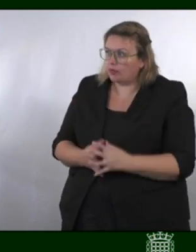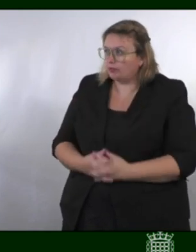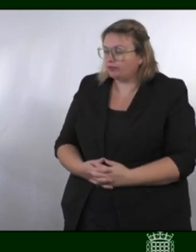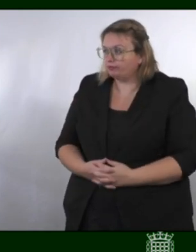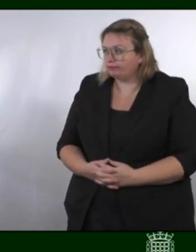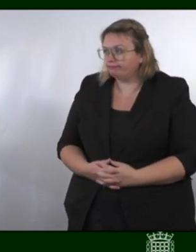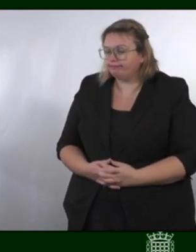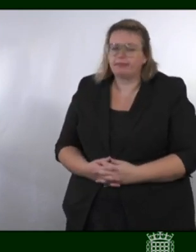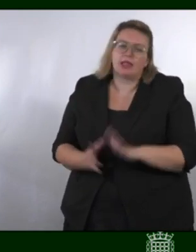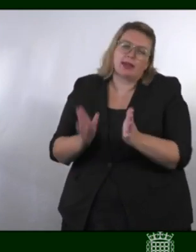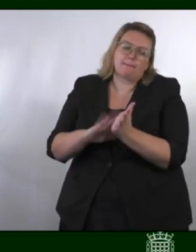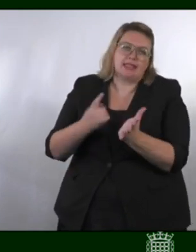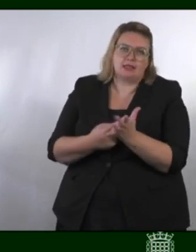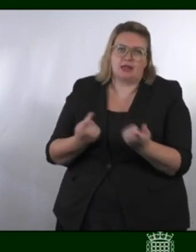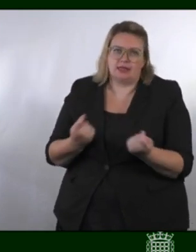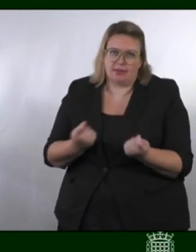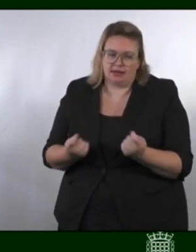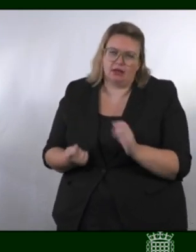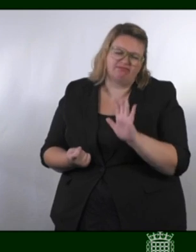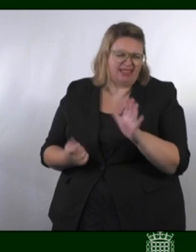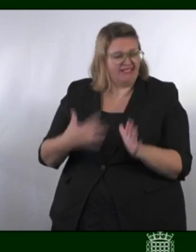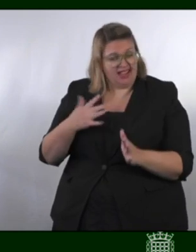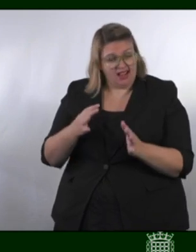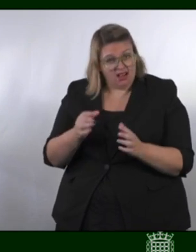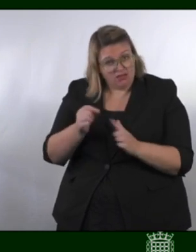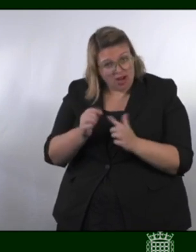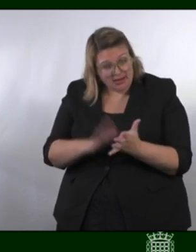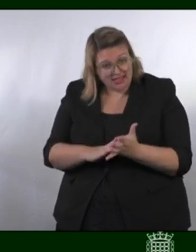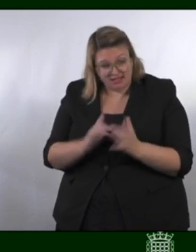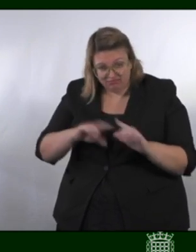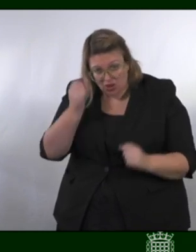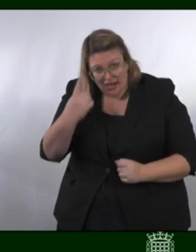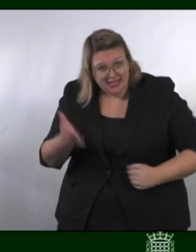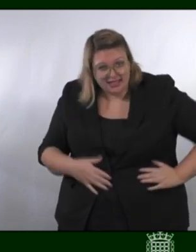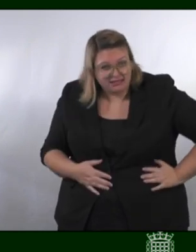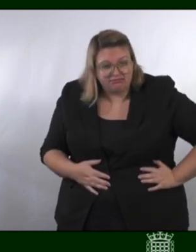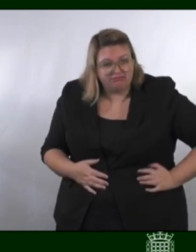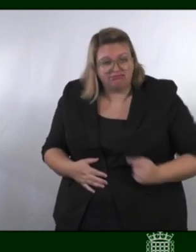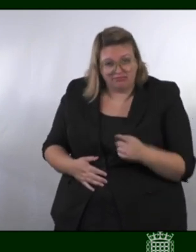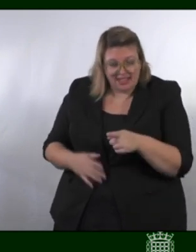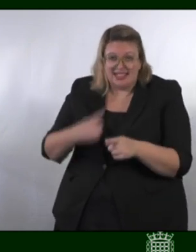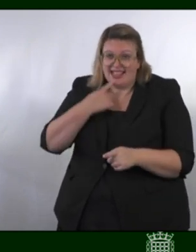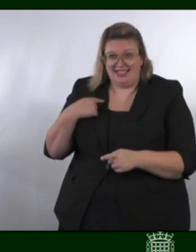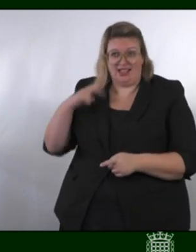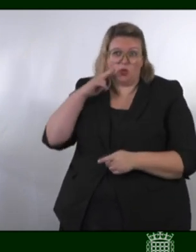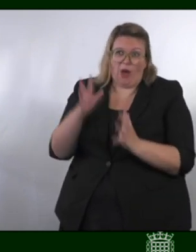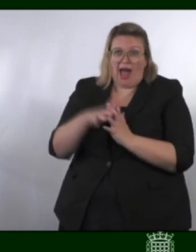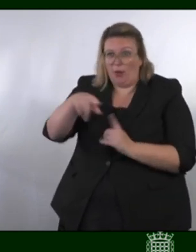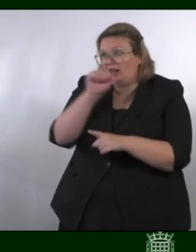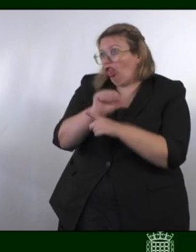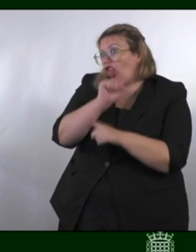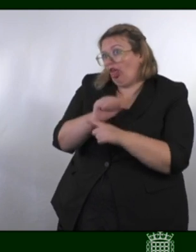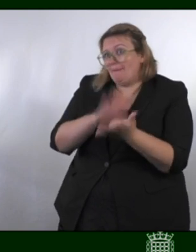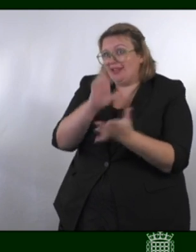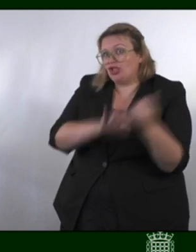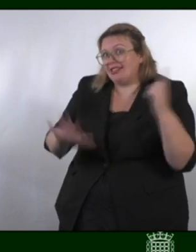Mr. Speaker, I'm afraid the Prime Minister just simply doesn't get it. Yesterday we saw his total disregard for the people of Greater Manchester, a Tory attitude that people